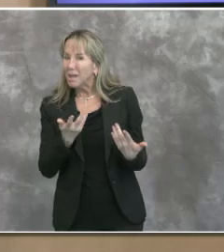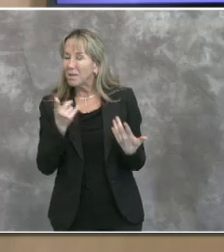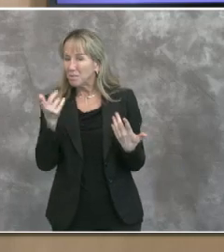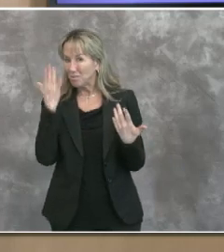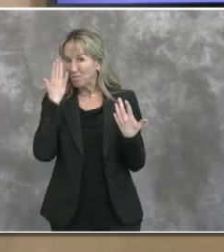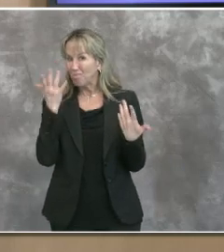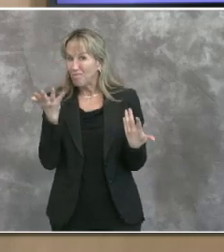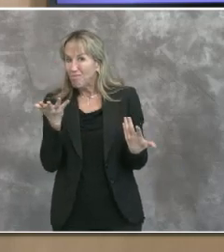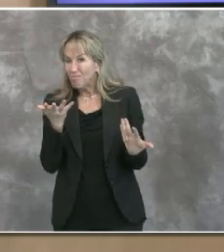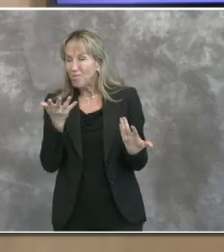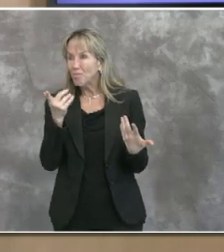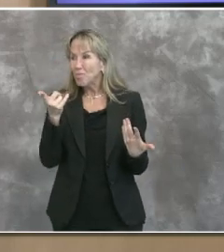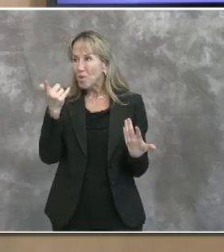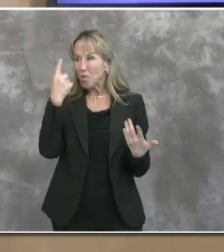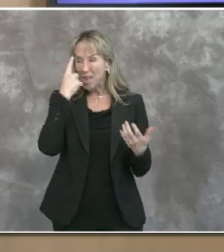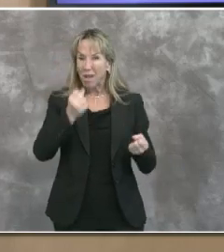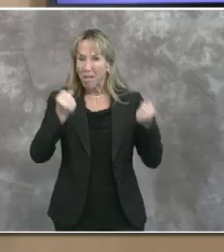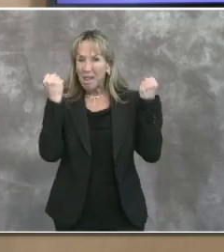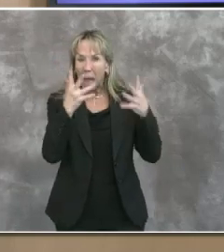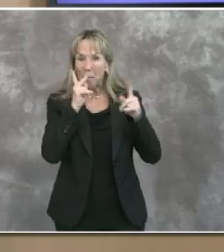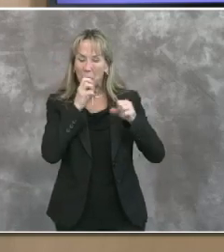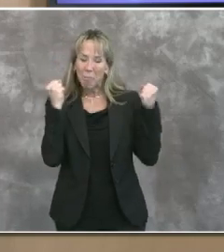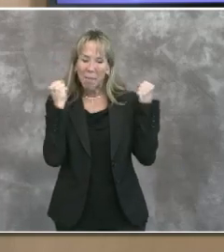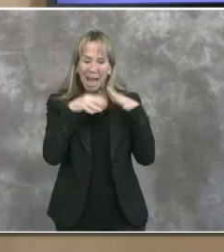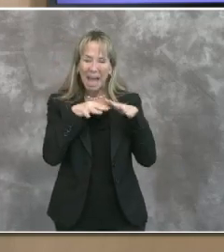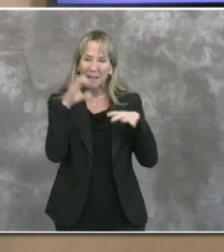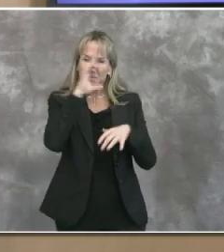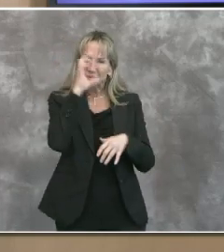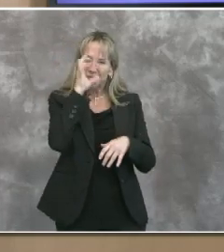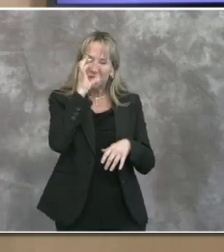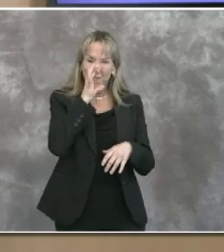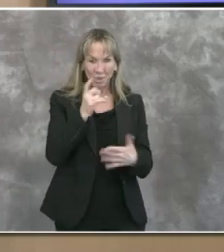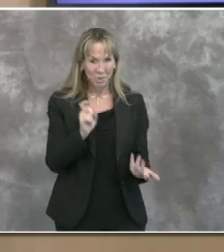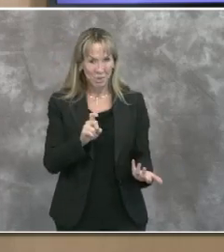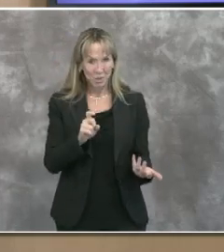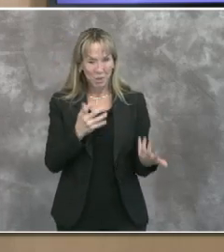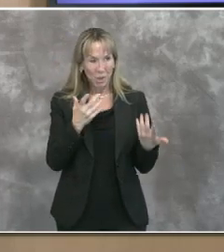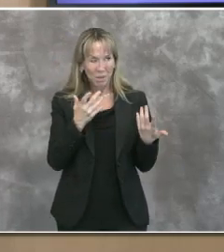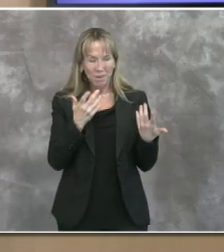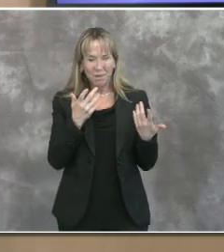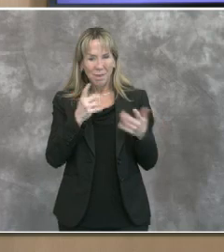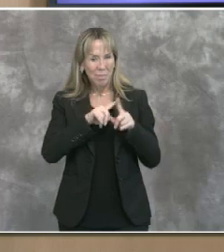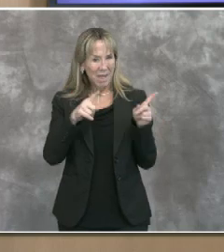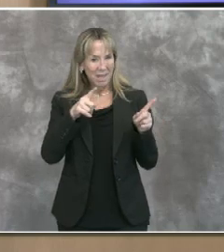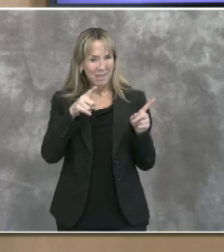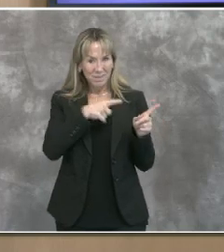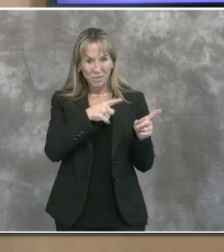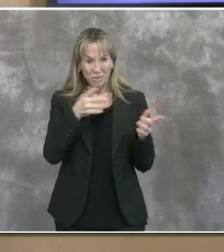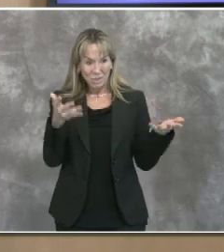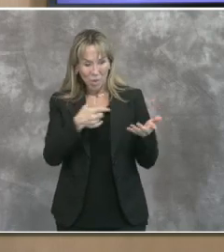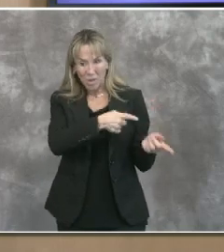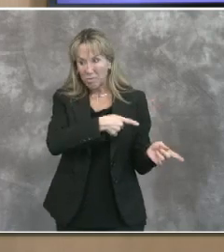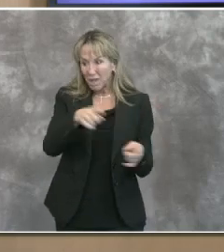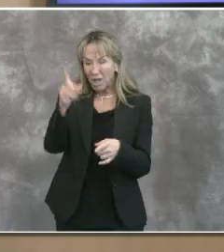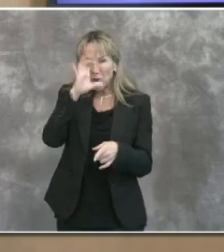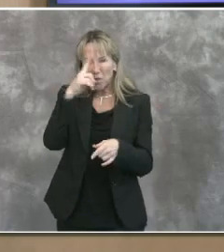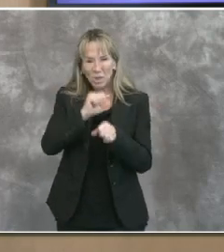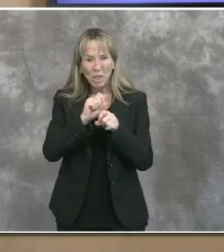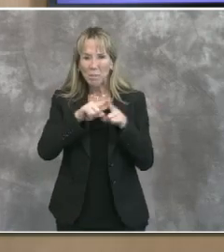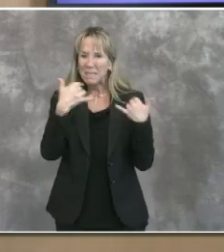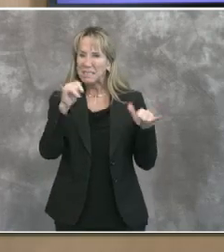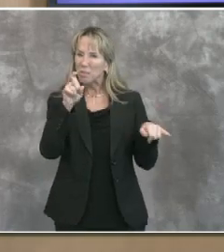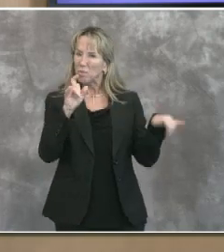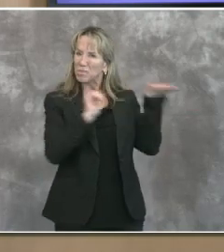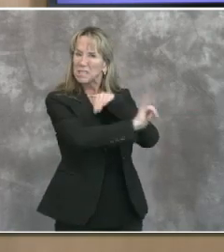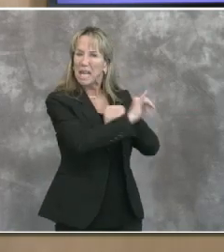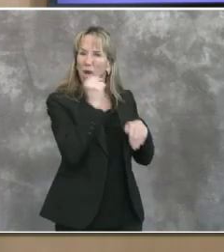lot of people to be job searching right now when we still have the stay-at-home order going on? I'll let Peter Kalster